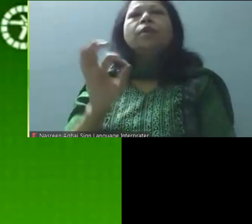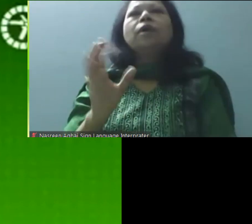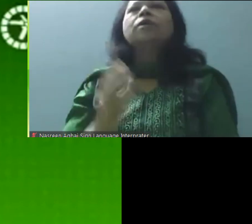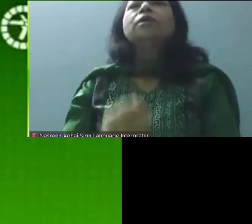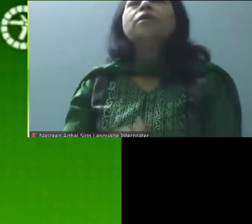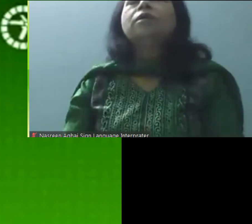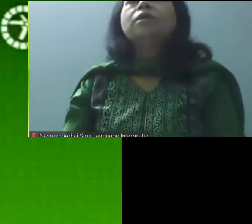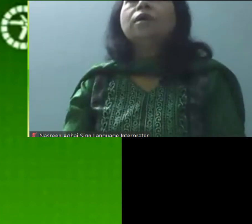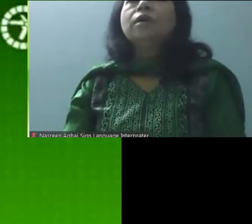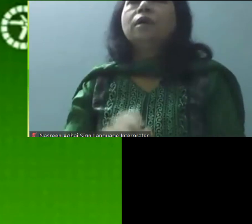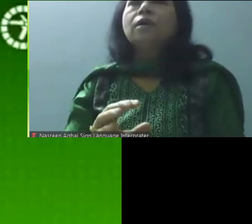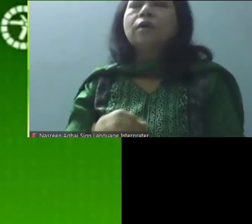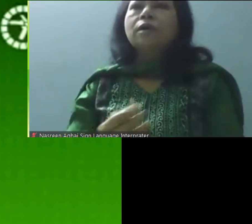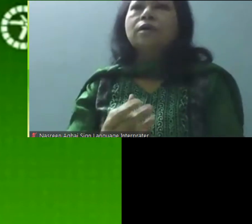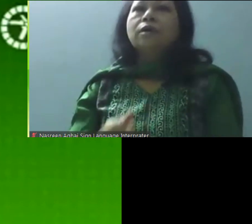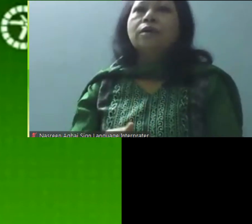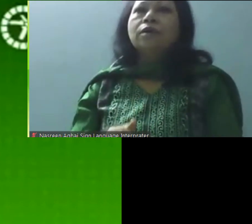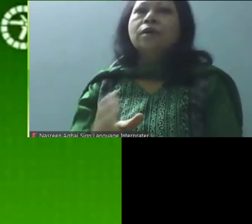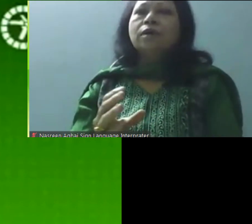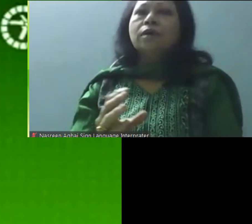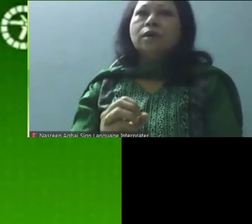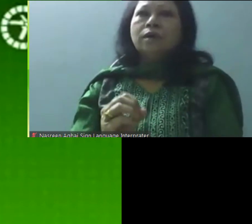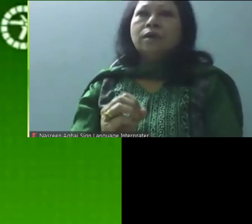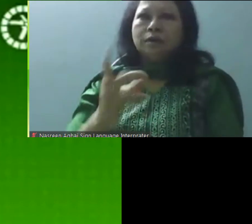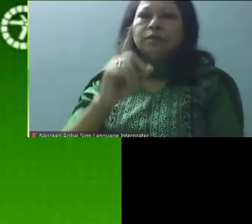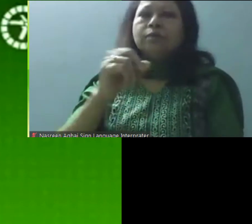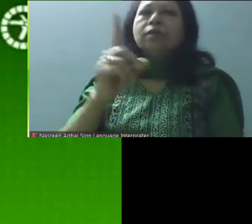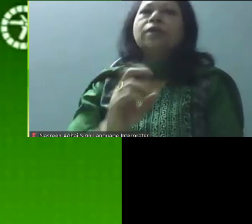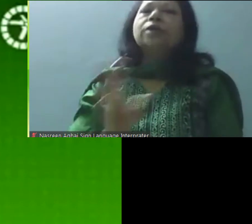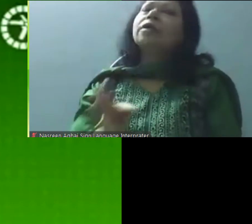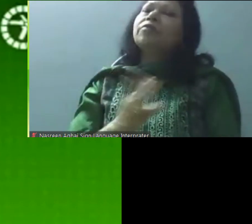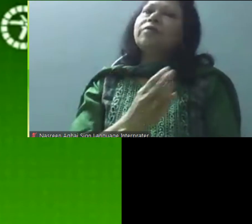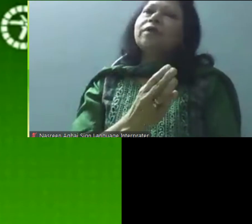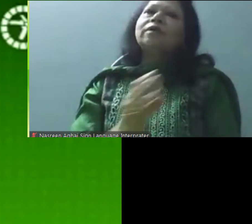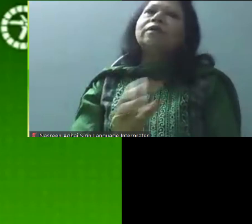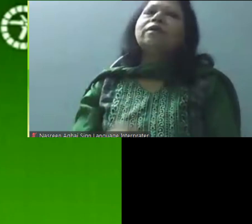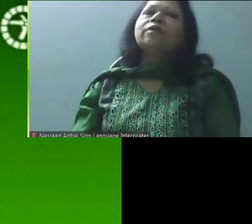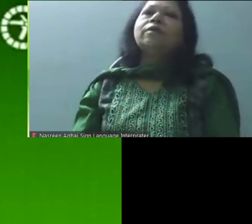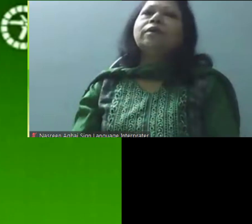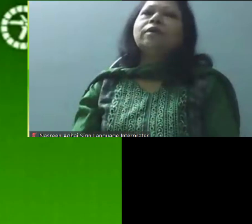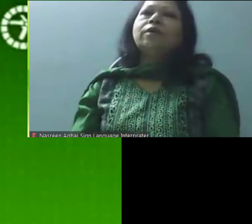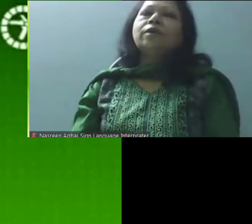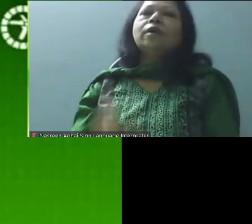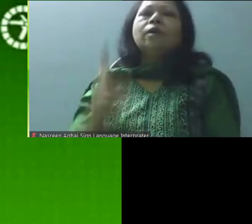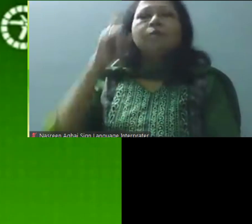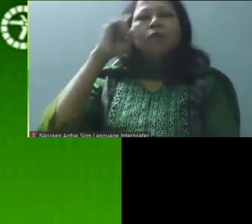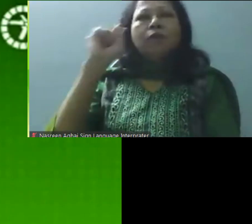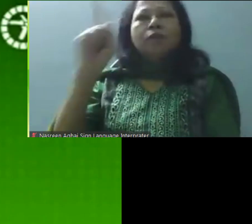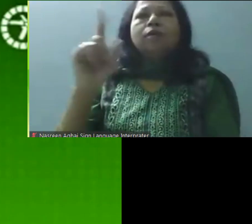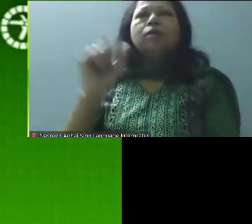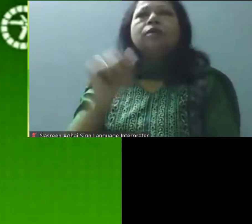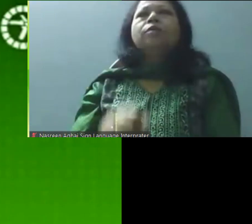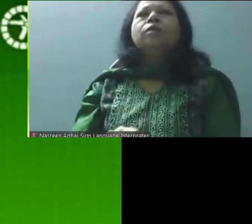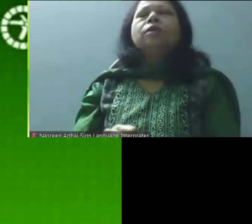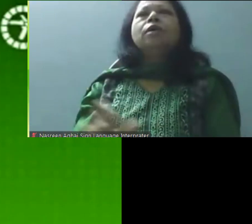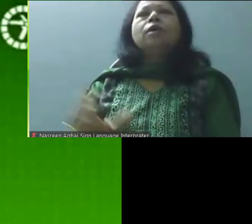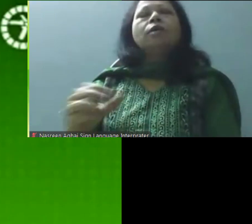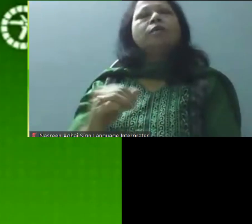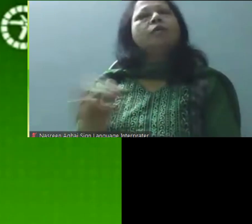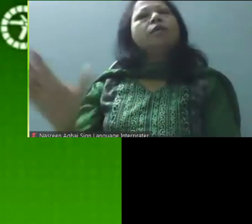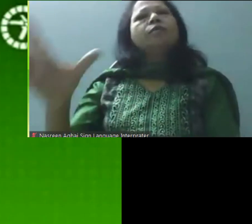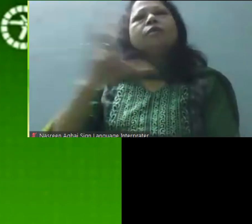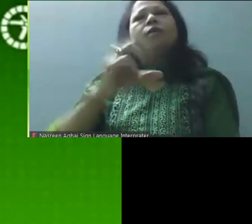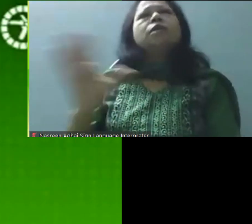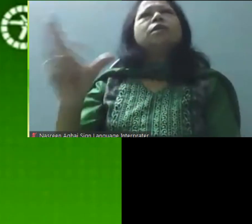heard. What matters now is that we all go out and do something differently. We have to make sure that digital tech is inclusive and at